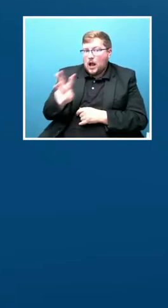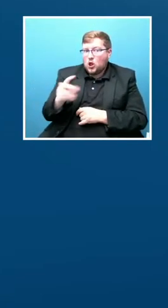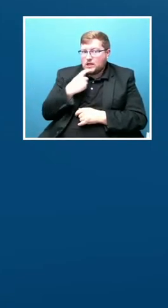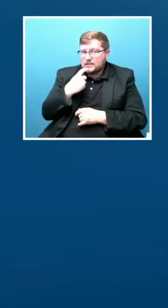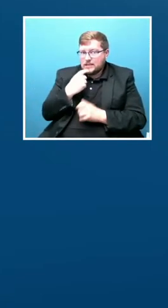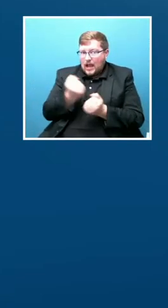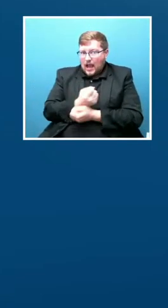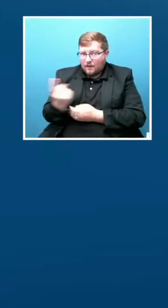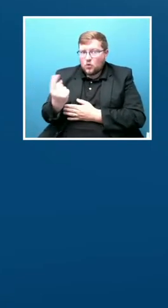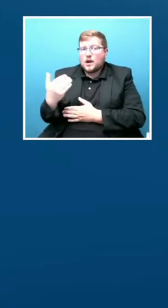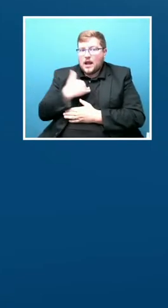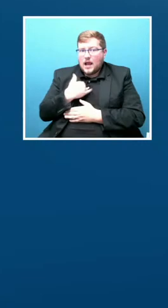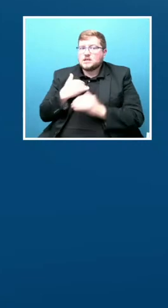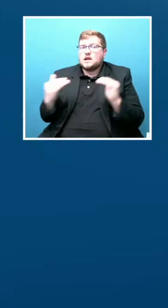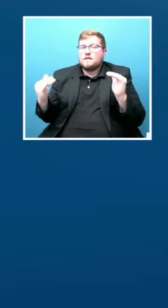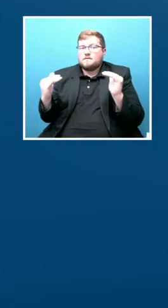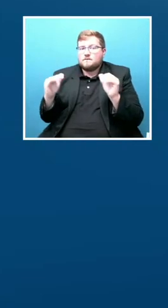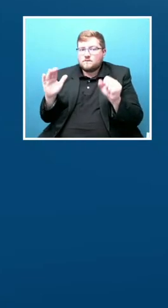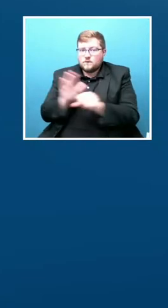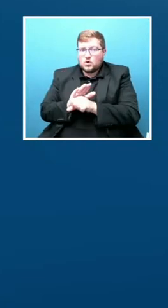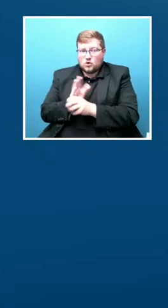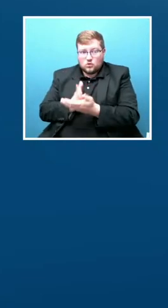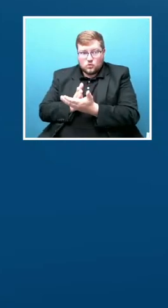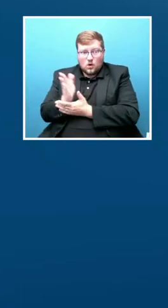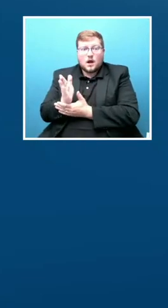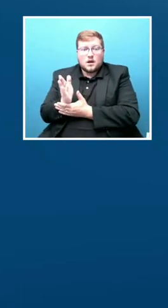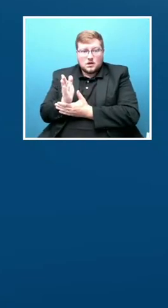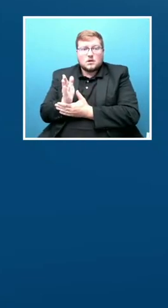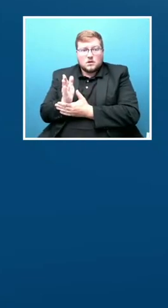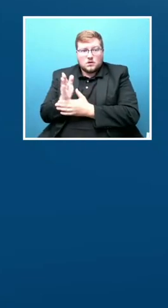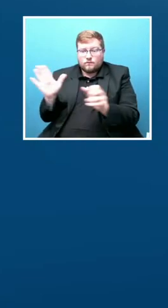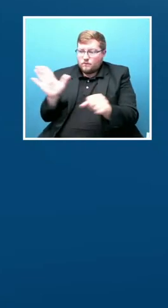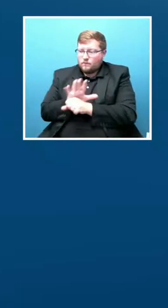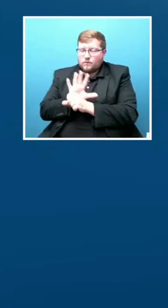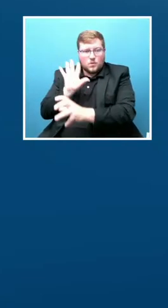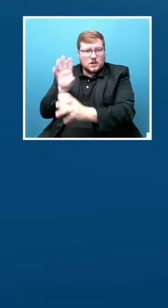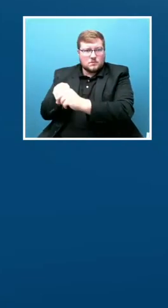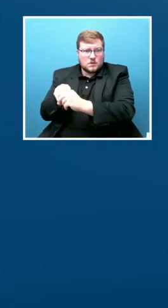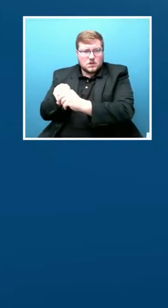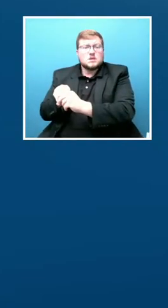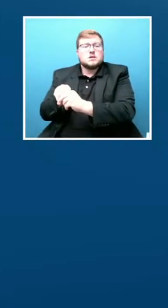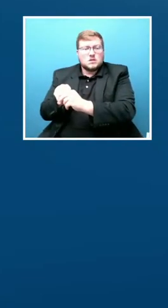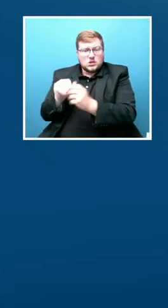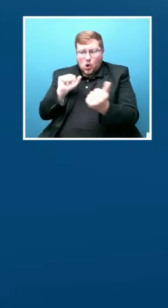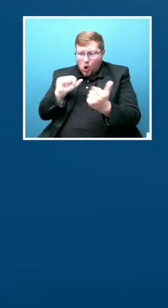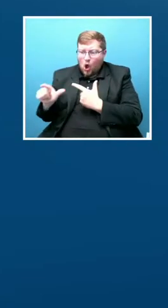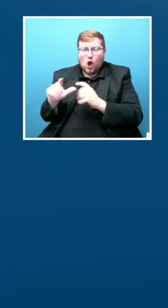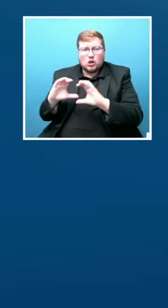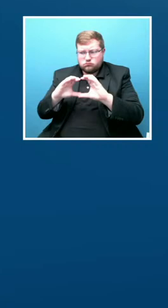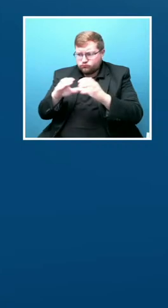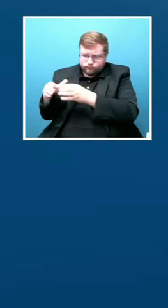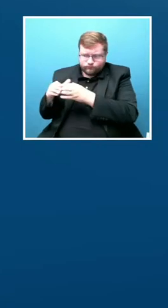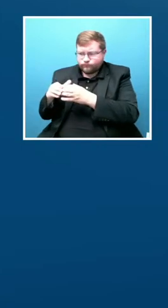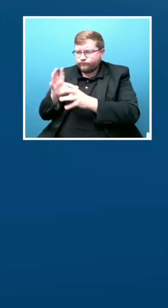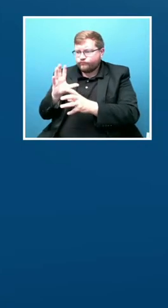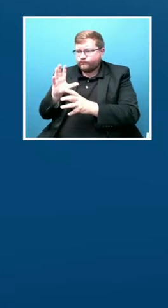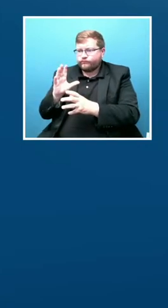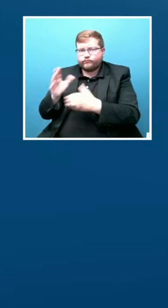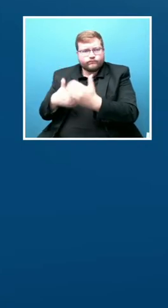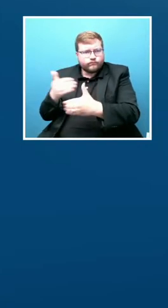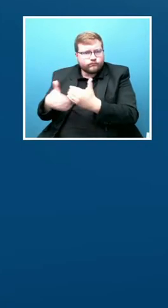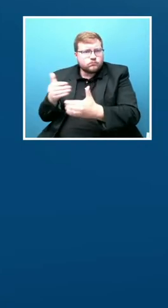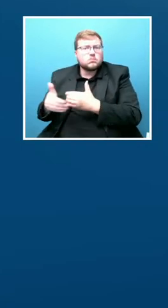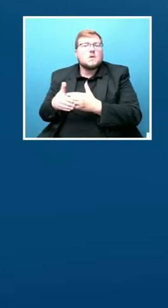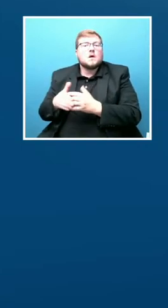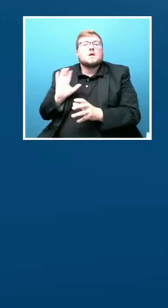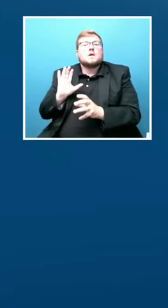everybody has a full right to full participation in all party affairs, and all party affairs includes